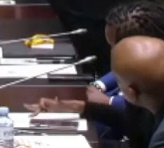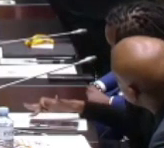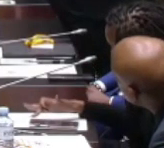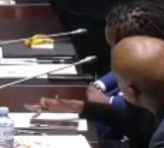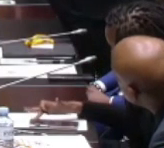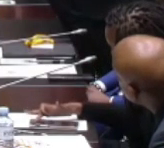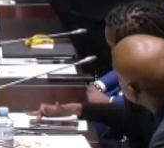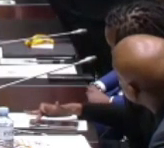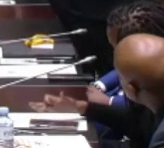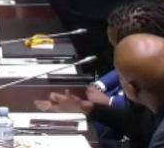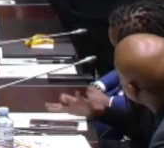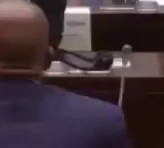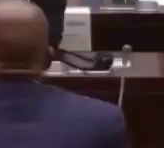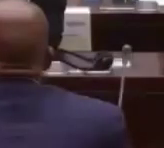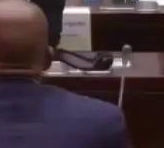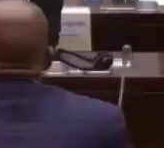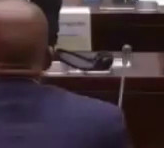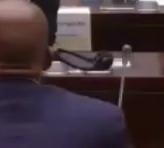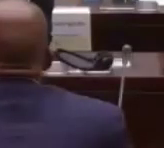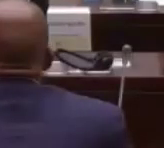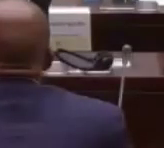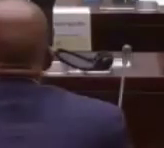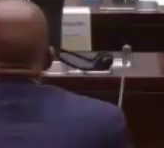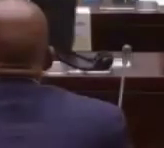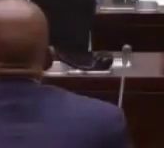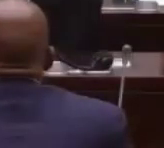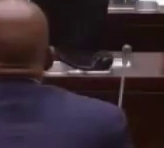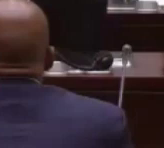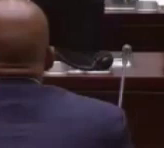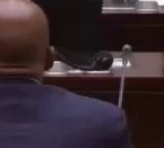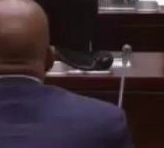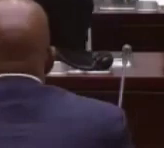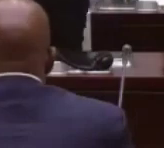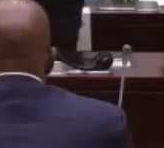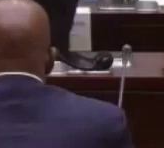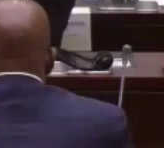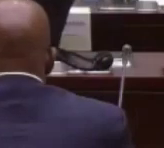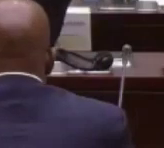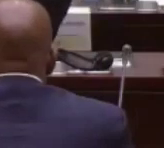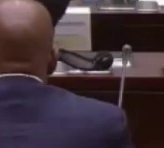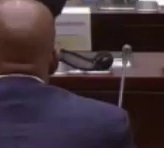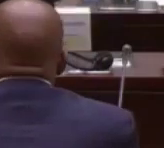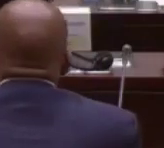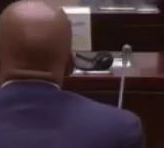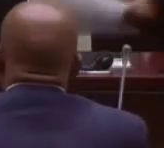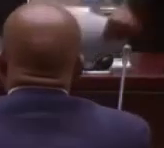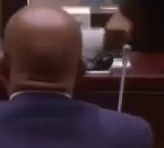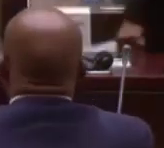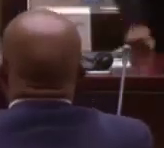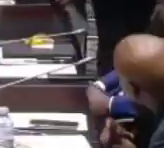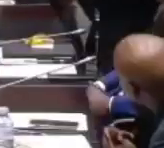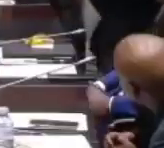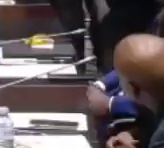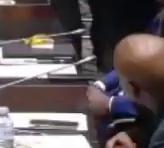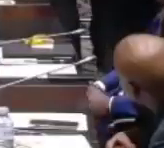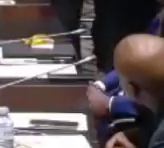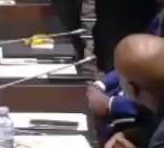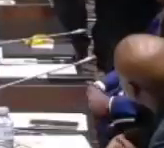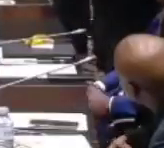taking up permission. I do because it's it. Yeah, bong amelong atlon pegile, sending for three more to you. Yeah, bong.